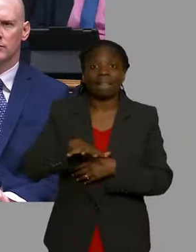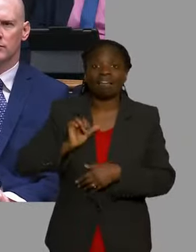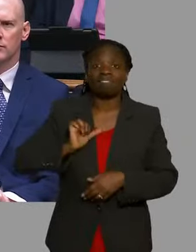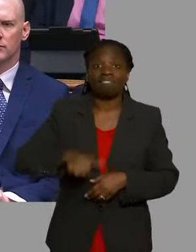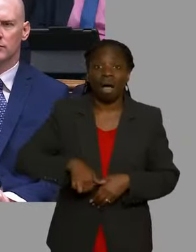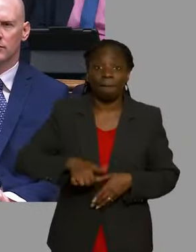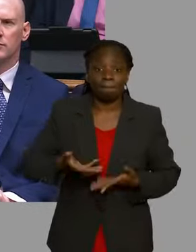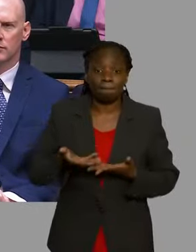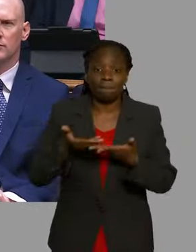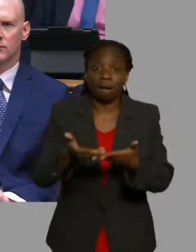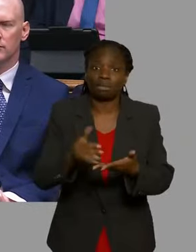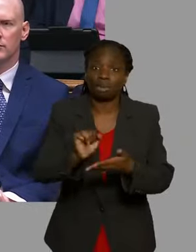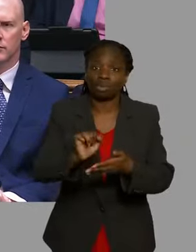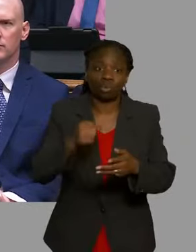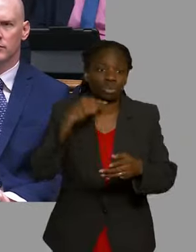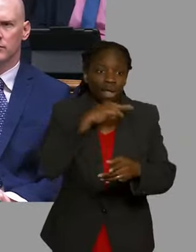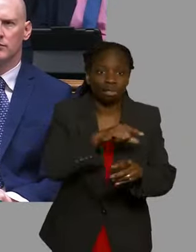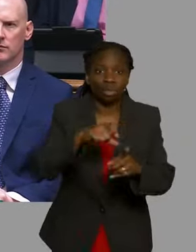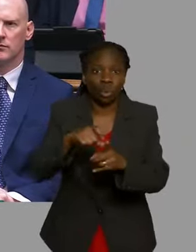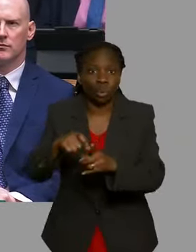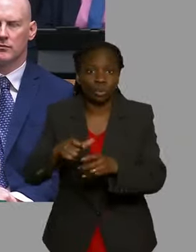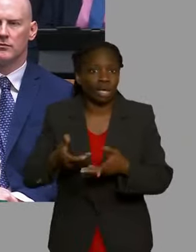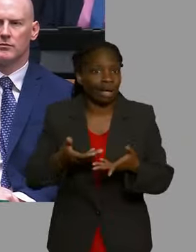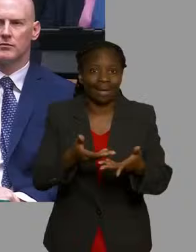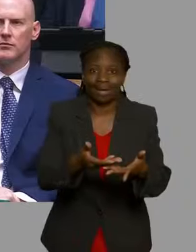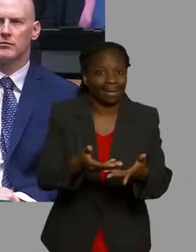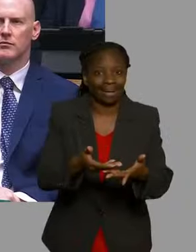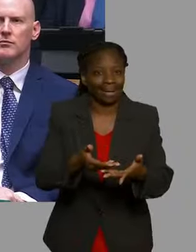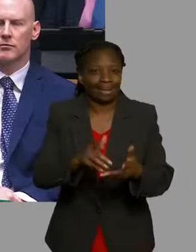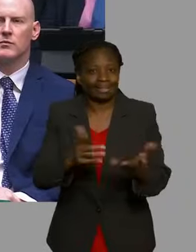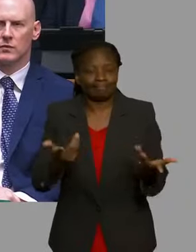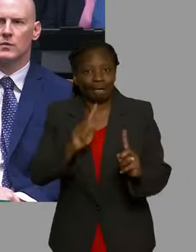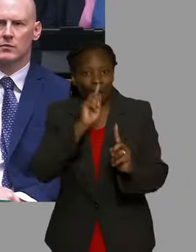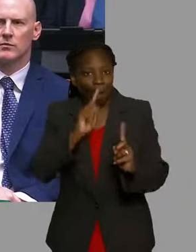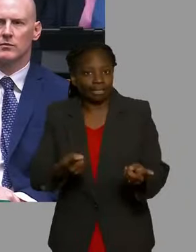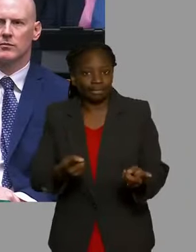Labour have betrayed them. They can't trust the Prime Minister